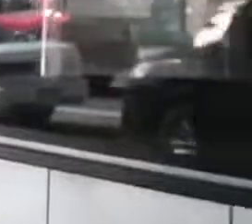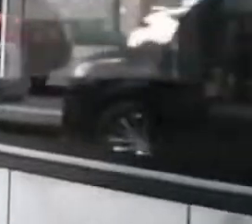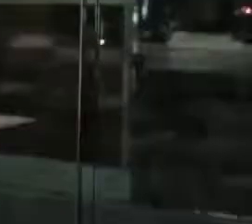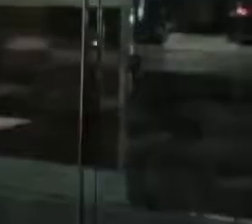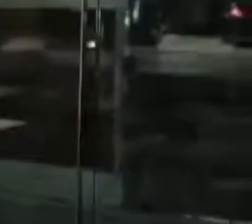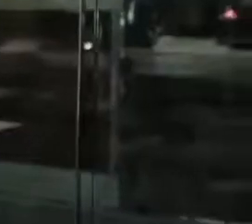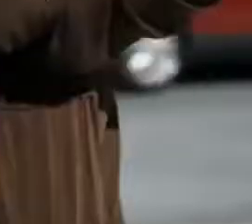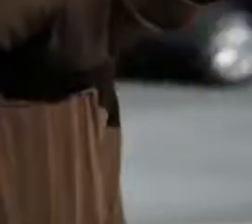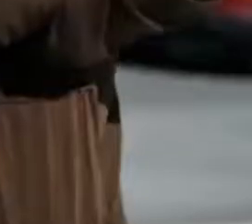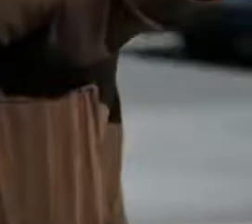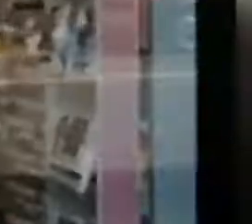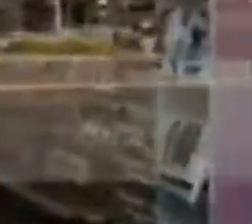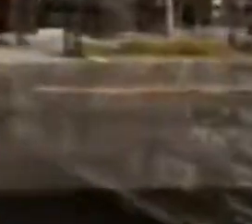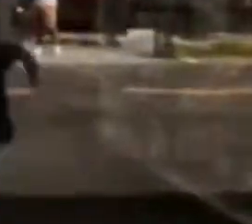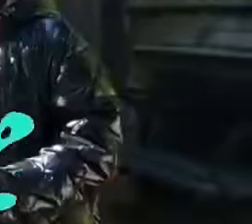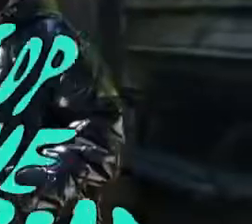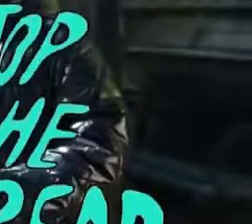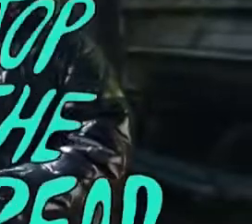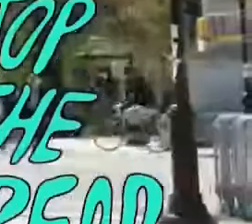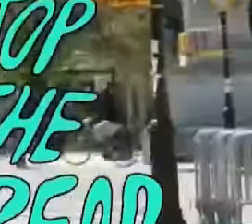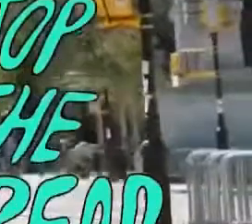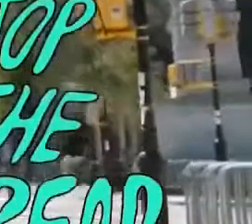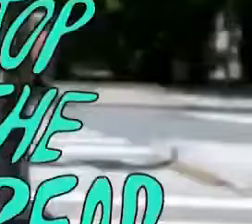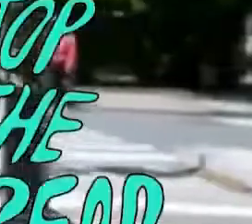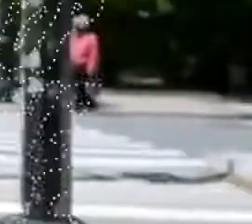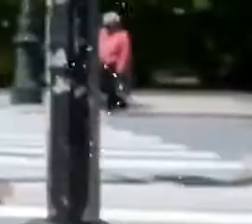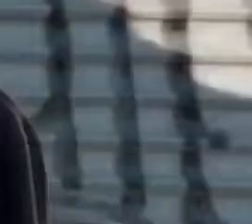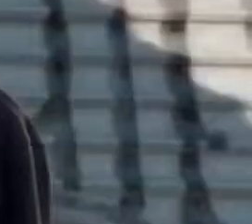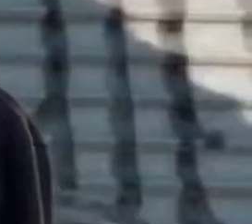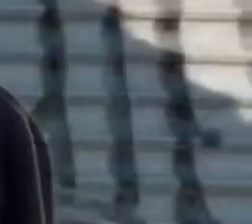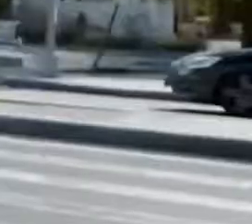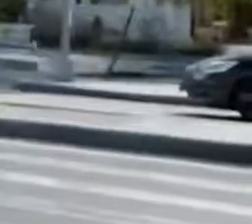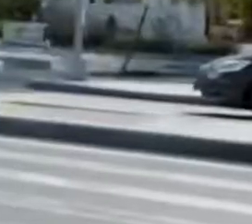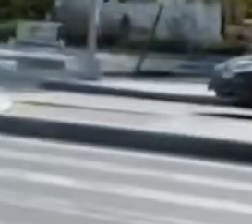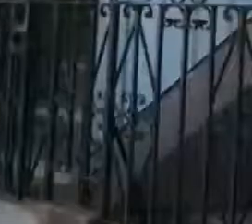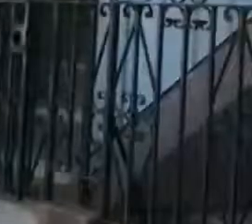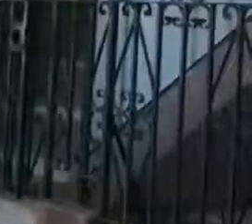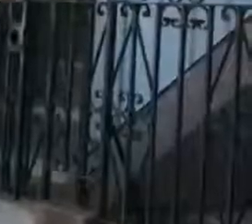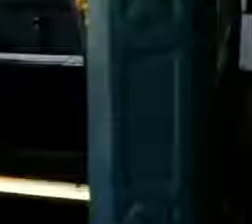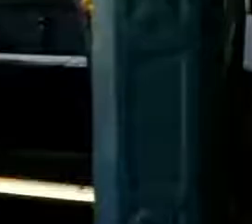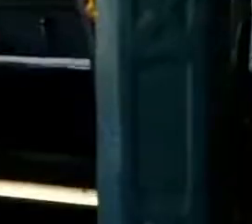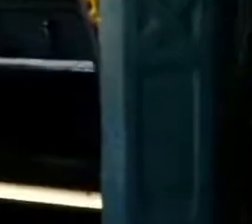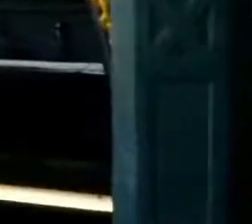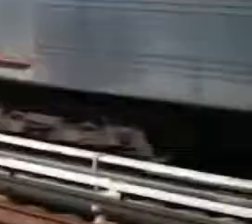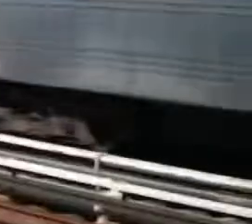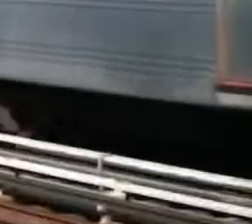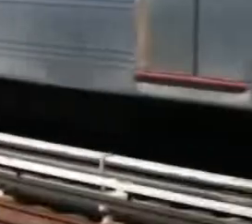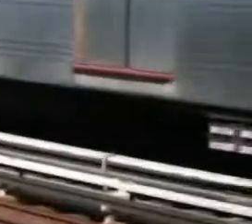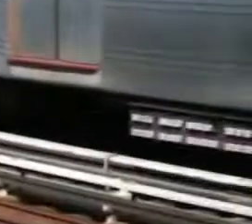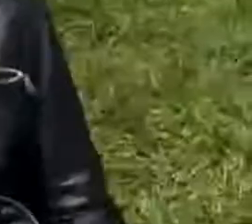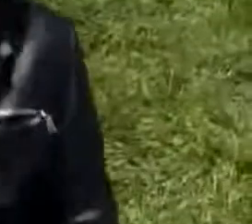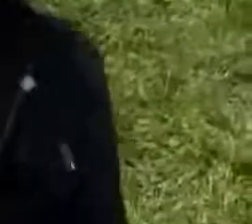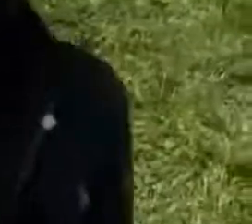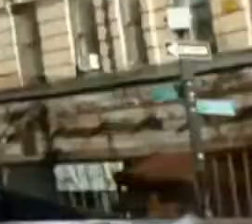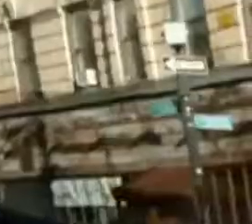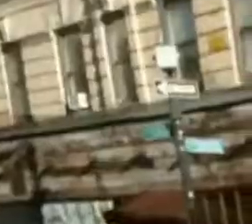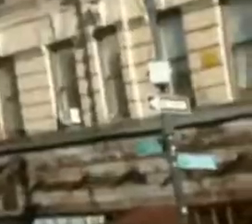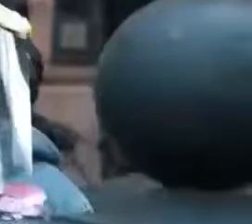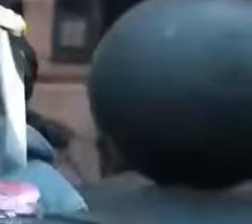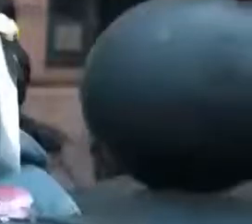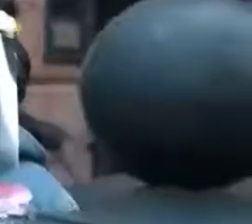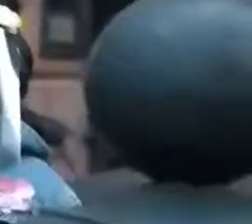protect me. Let's all wear a mask to stop the spread of coronavirus and save lives. When we show up in the mask, we're showing up for each